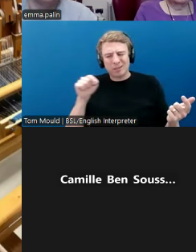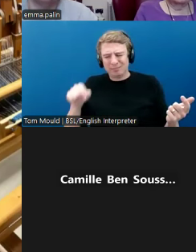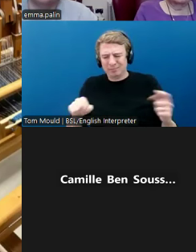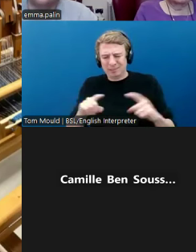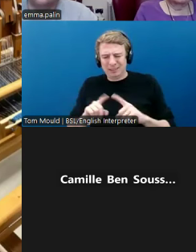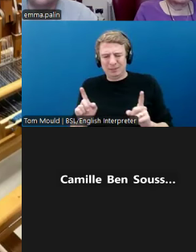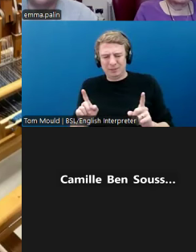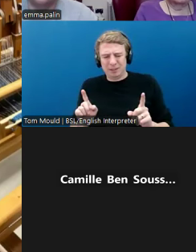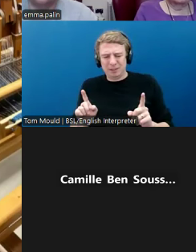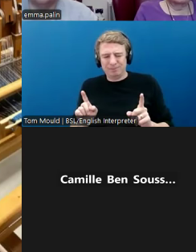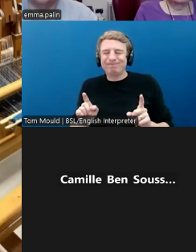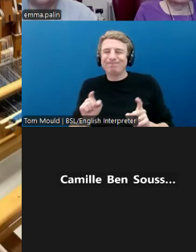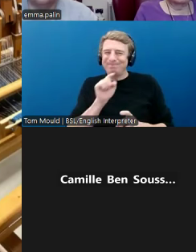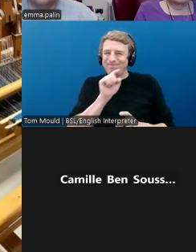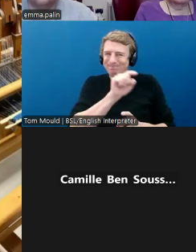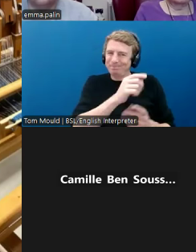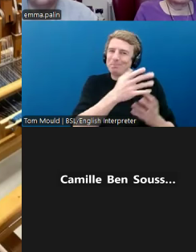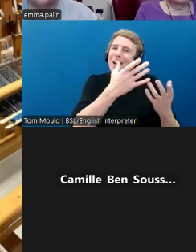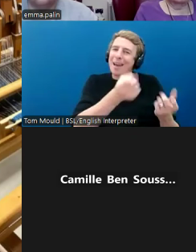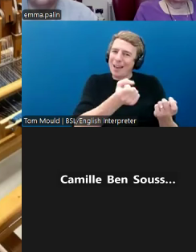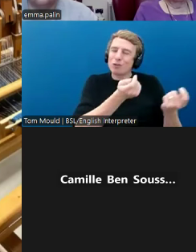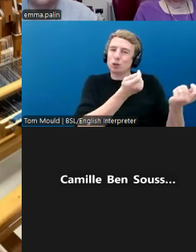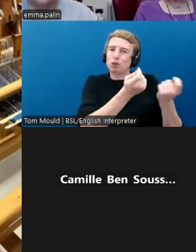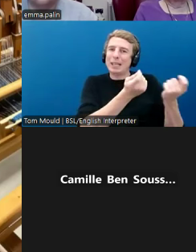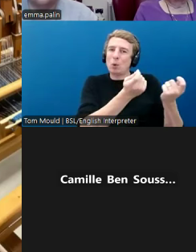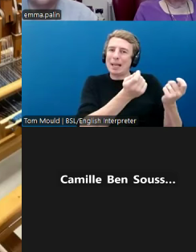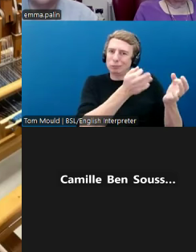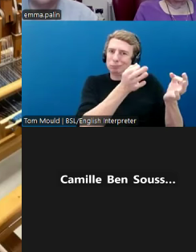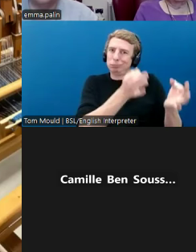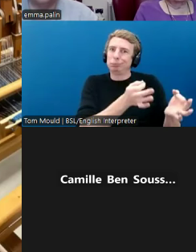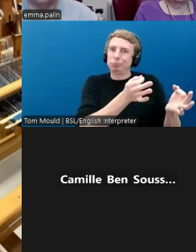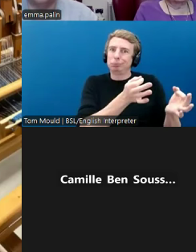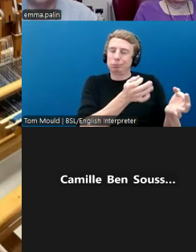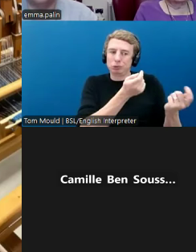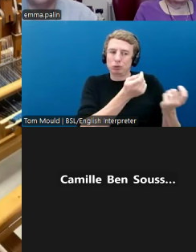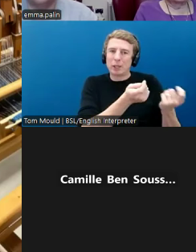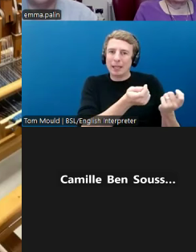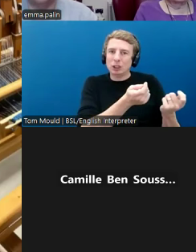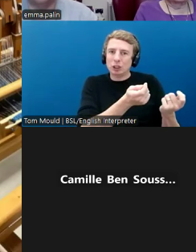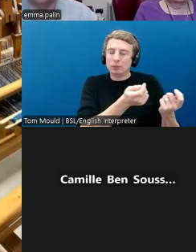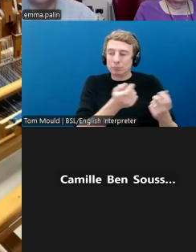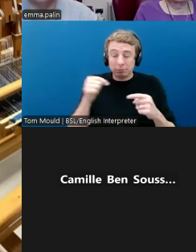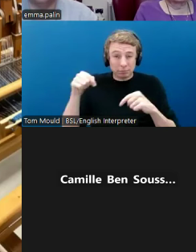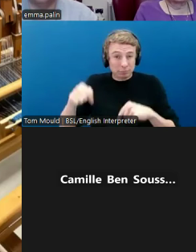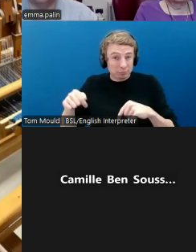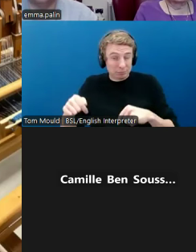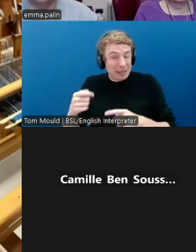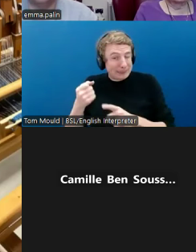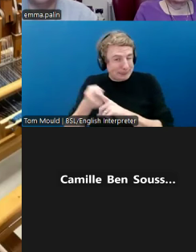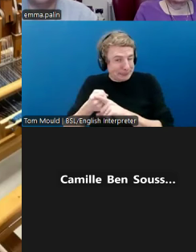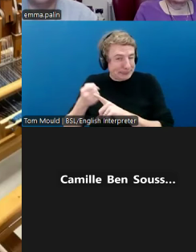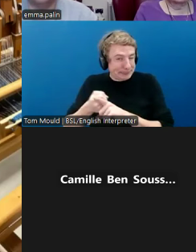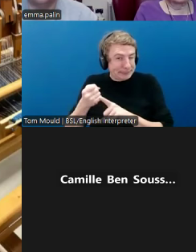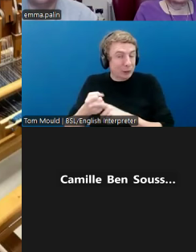We're not at the point, unfortunately for us in the UK yet. We will get there, believe me, we are championing that way. And it's with your voices that we